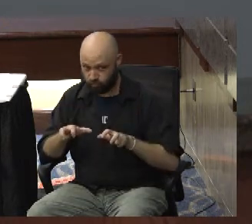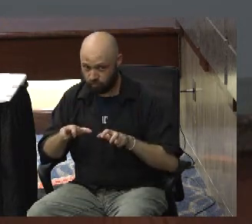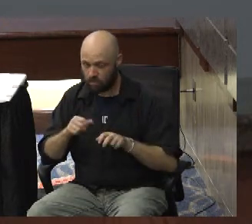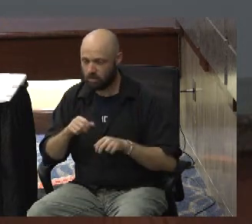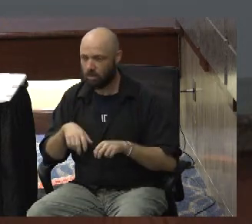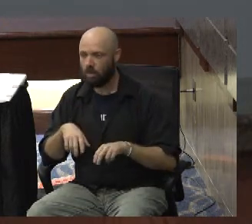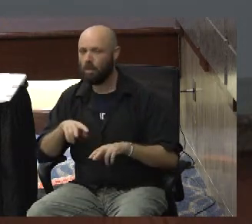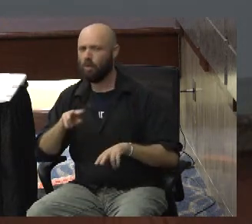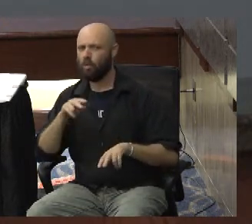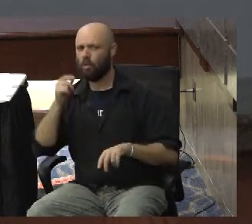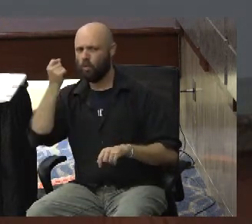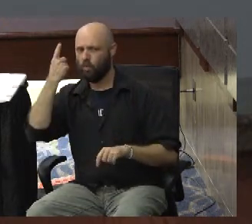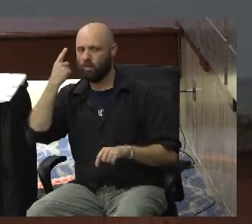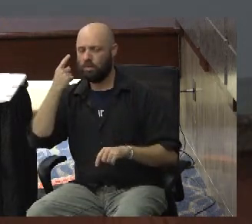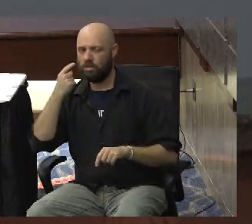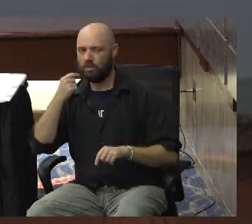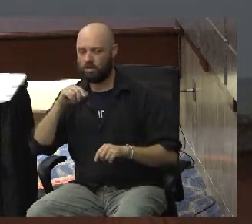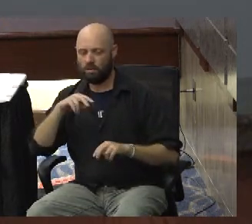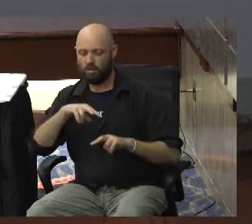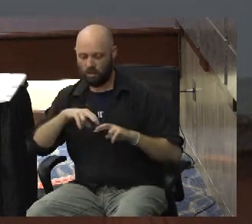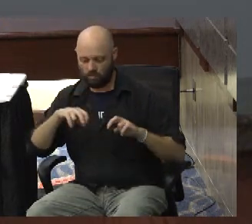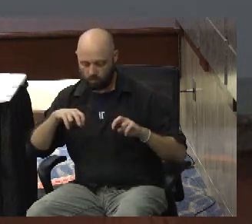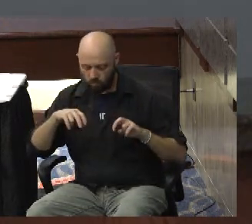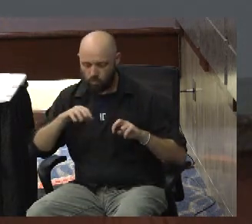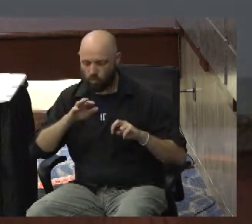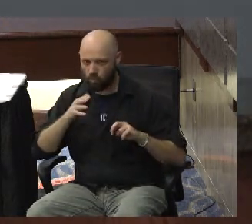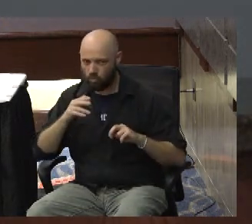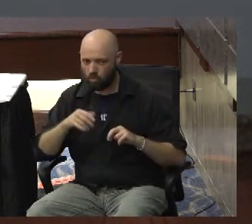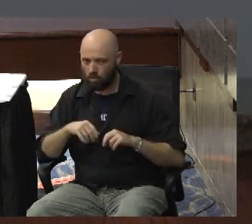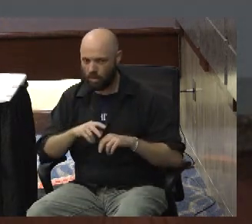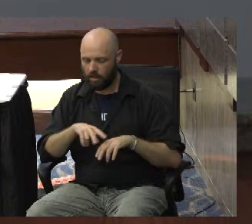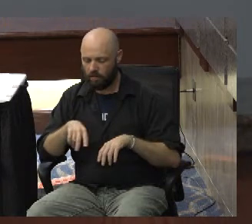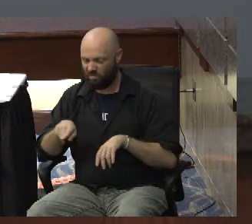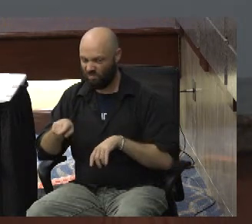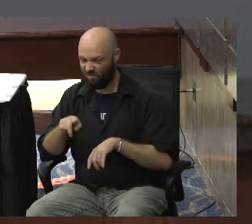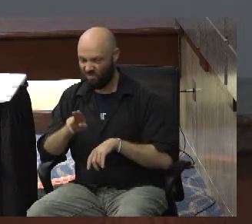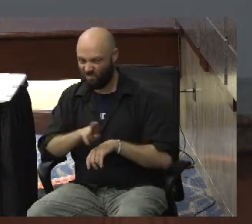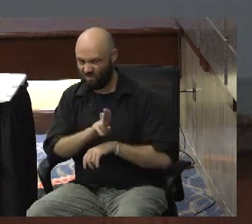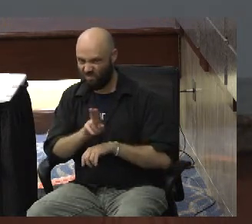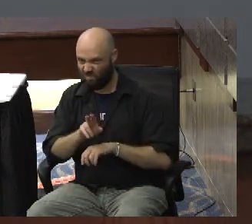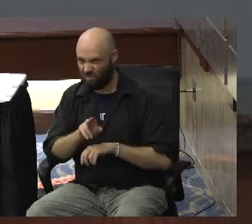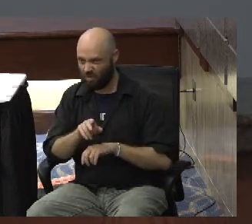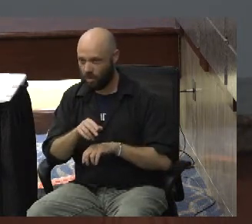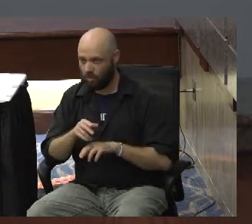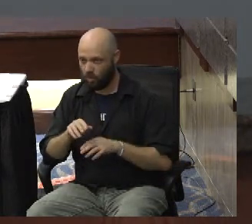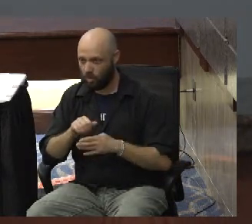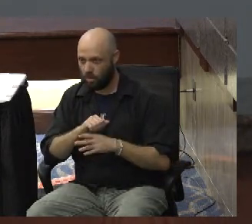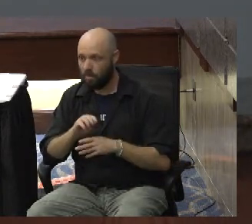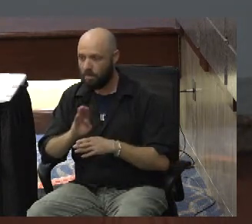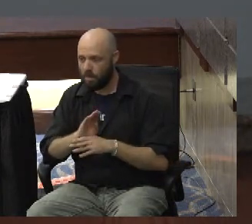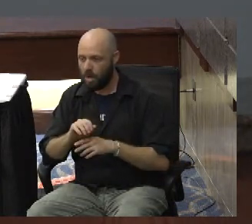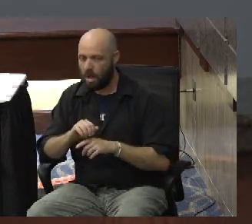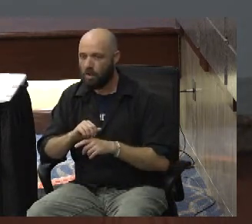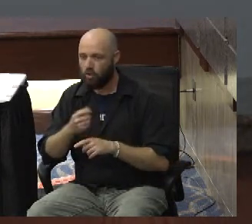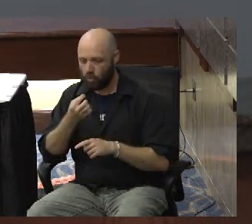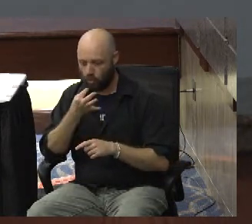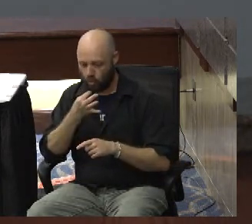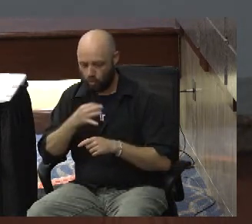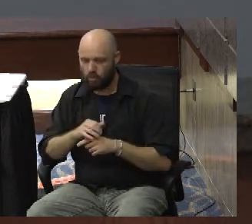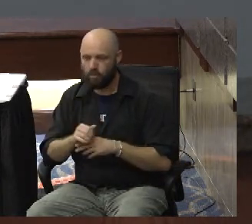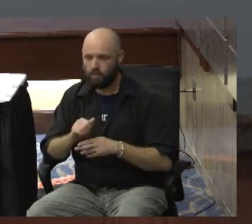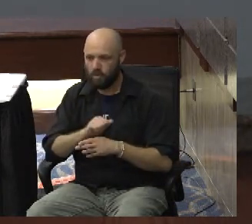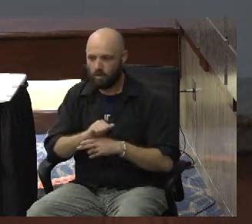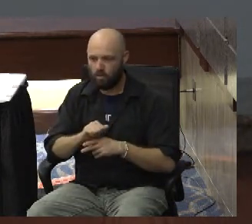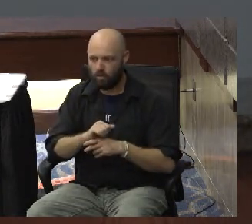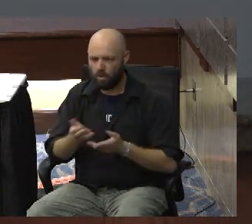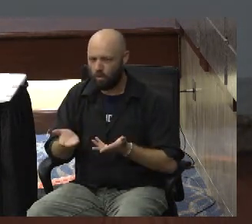labor issues in the Ivory Coast. And again, there may be room for improvement, but I applaud them being in